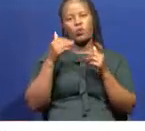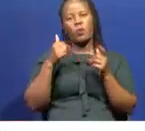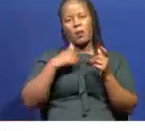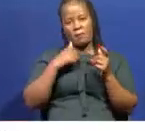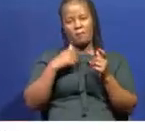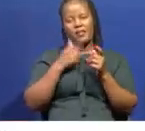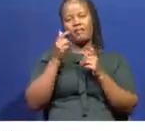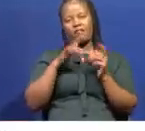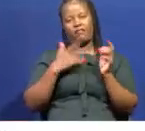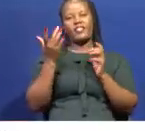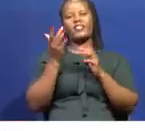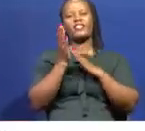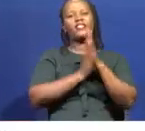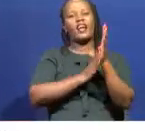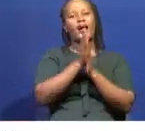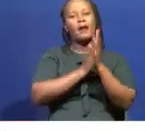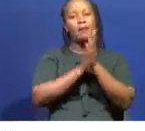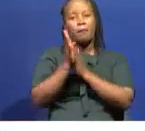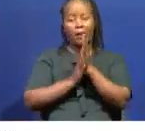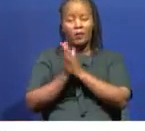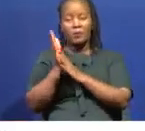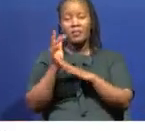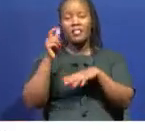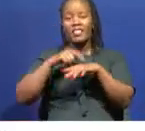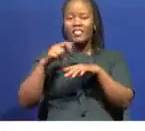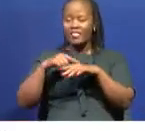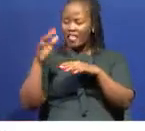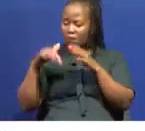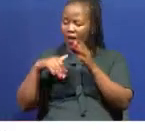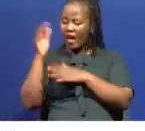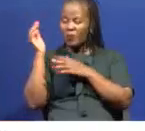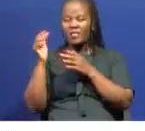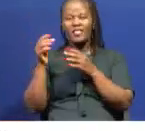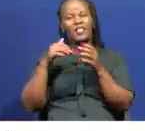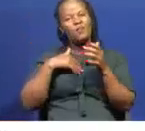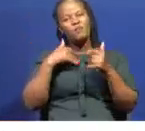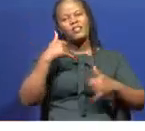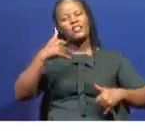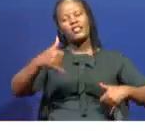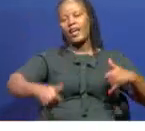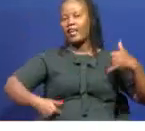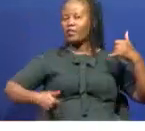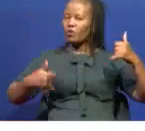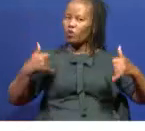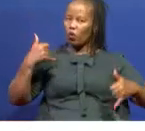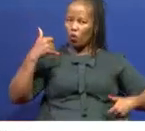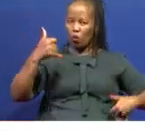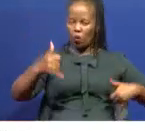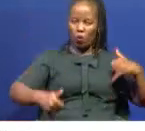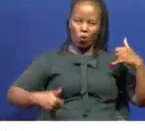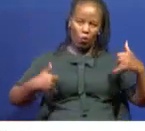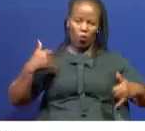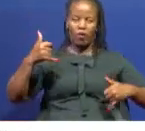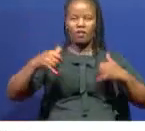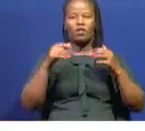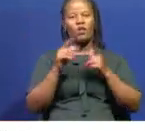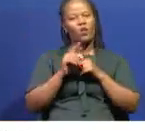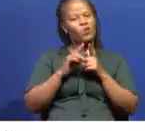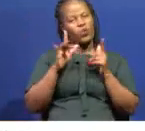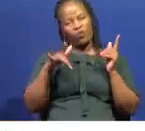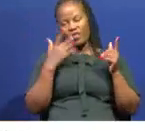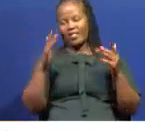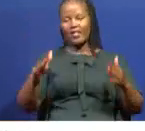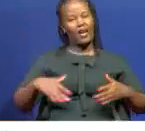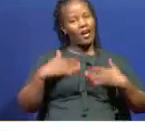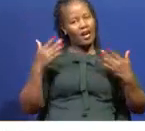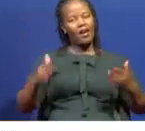passion. So when I'm out there, I really love it, I enjoy it, and it makes me you know, I'm happy out